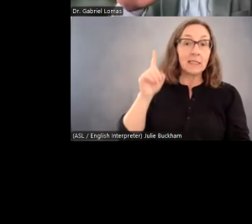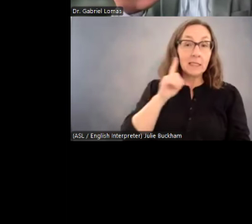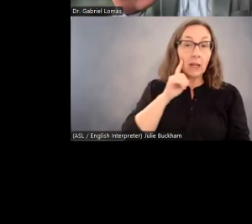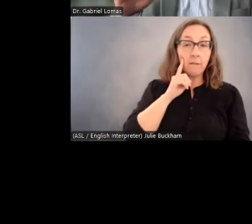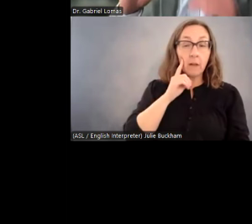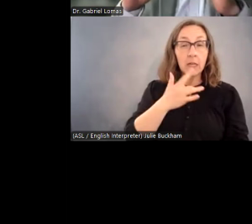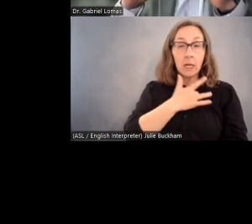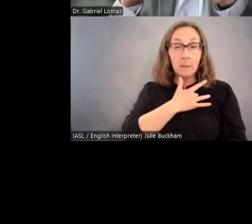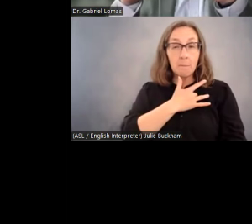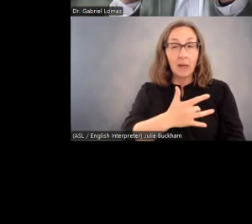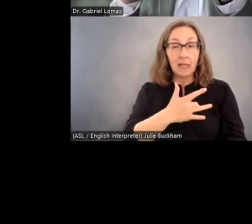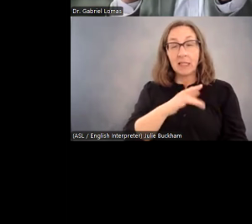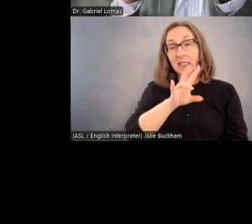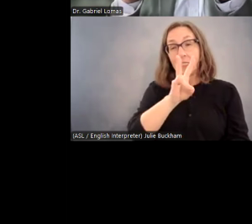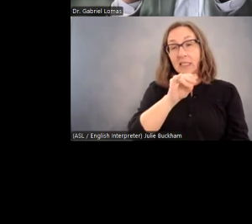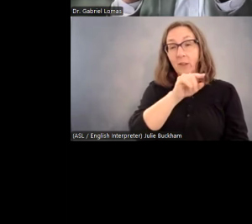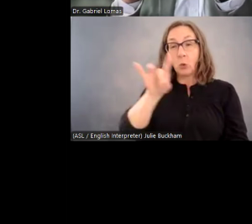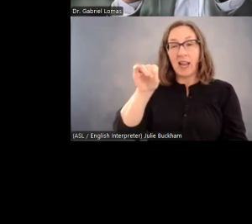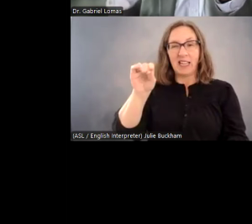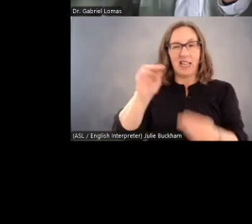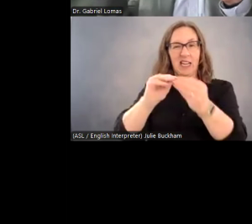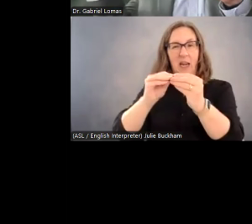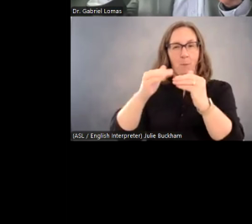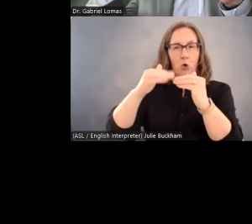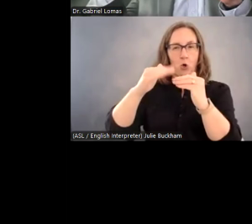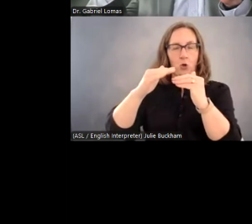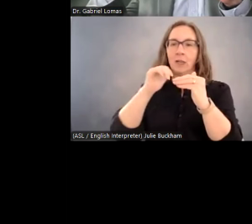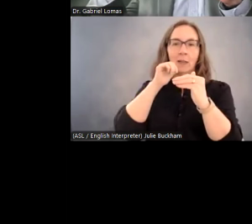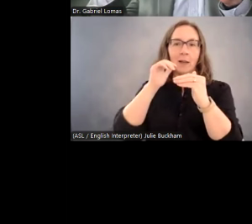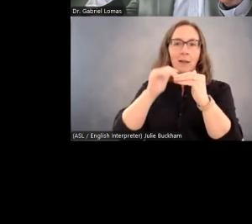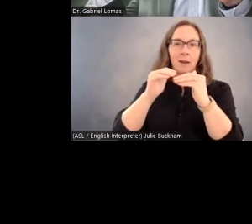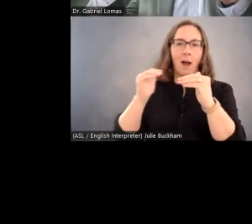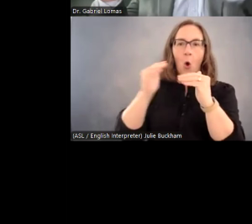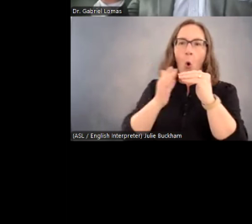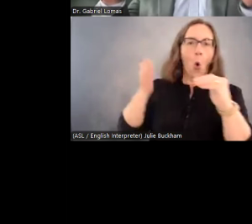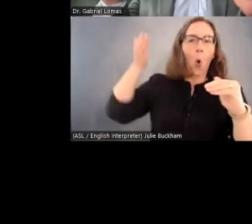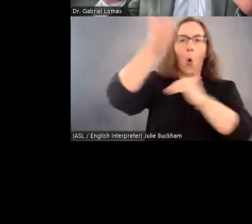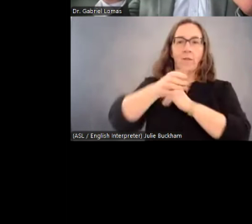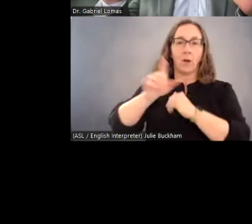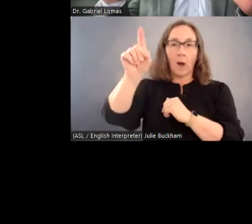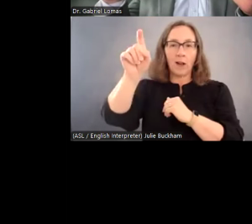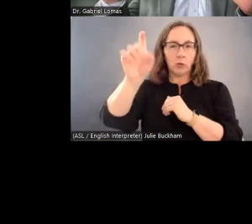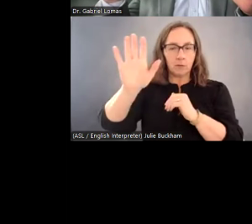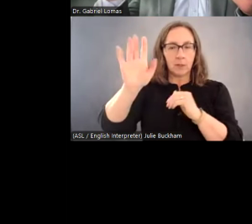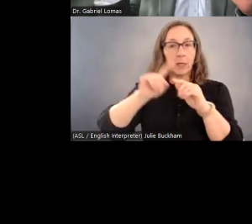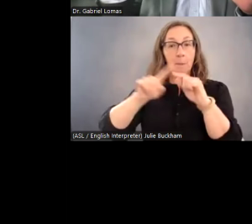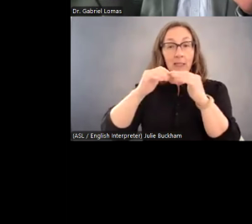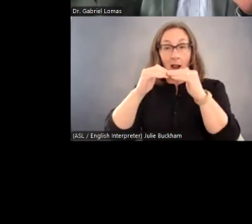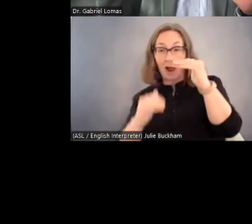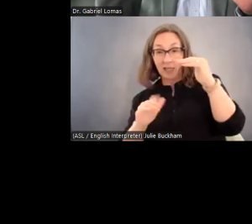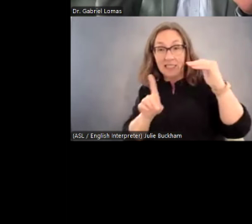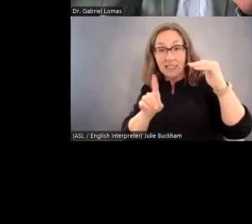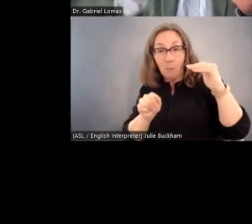the 70s and 80s. In other words, they're not in the 100 category, but they're also not intellectually disabled.